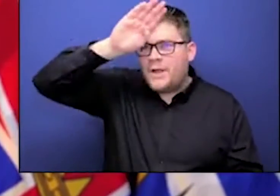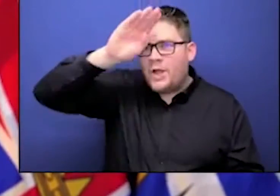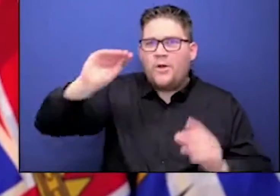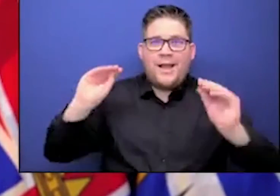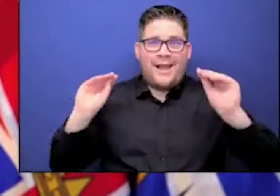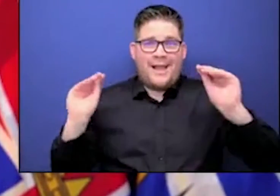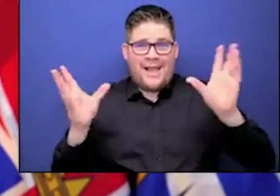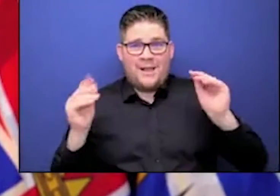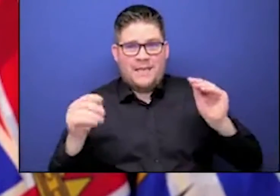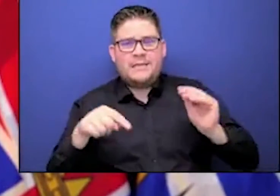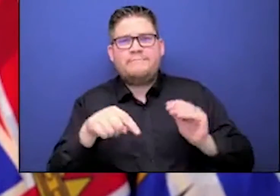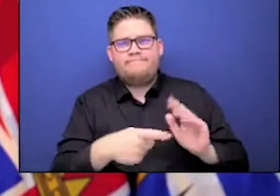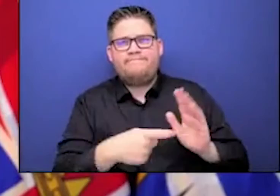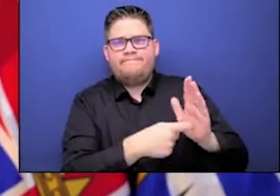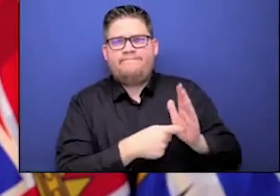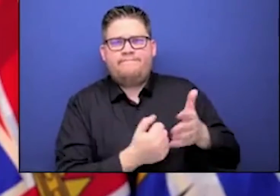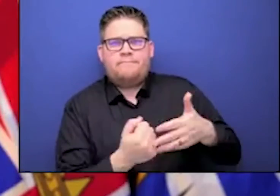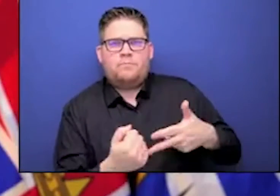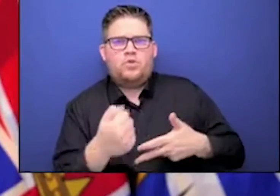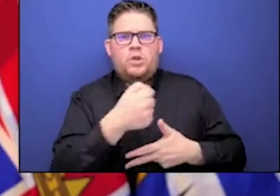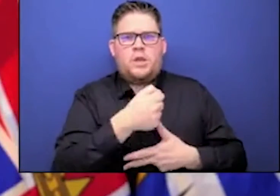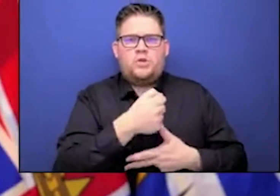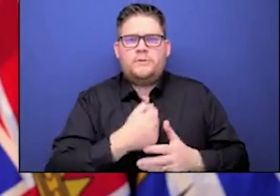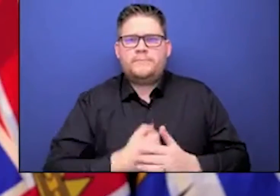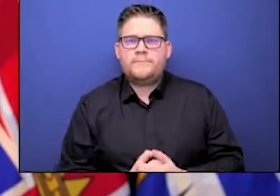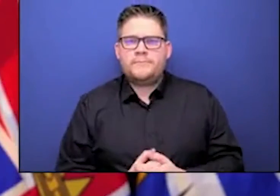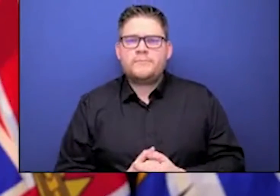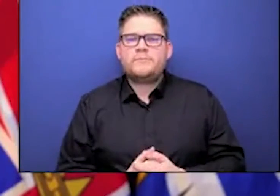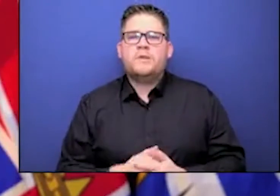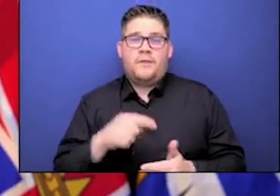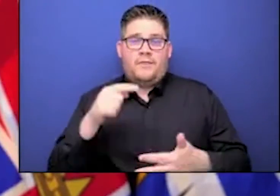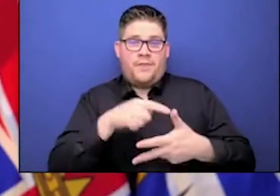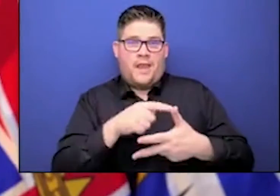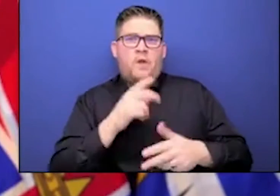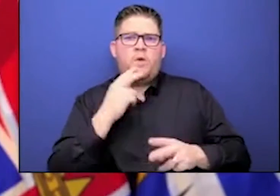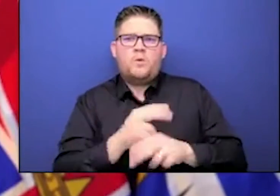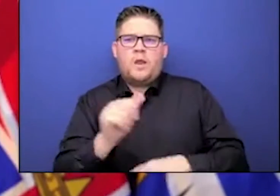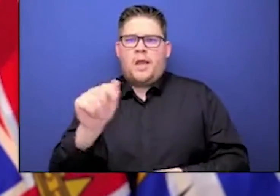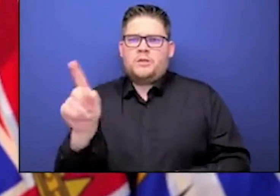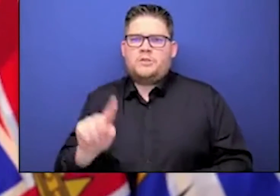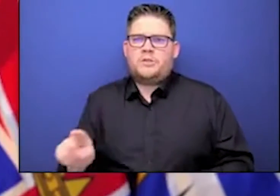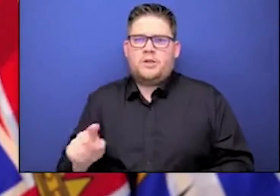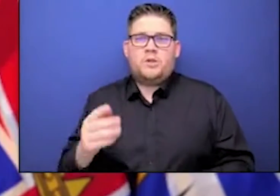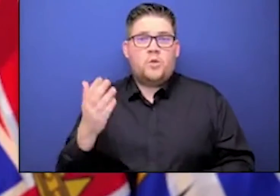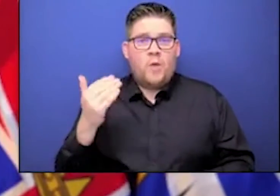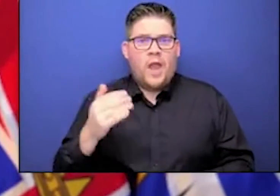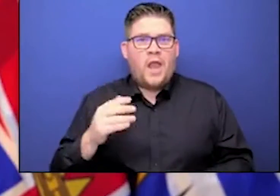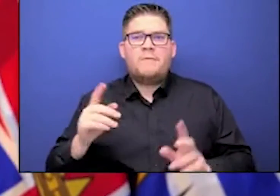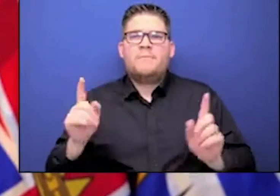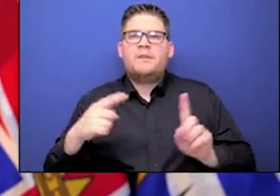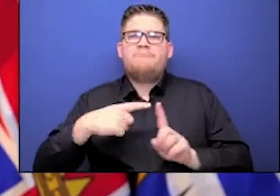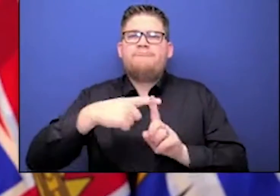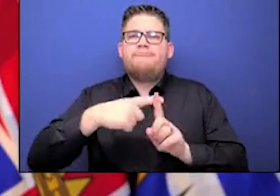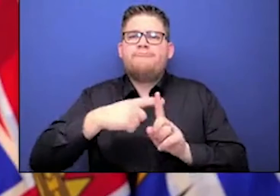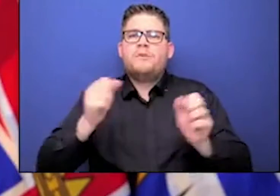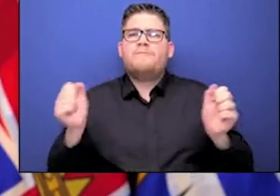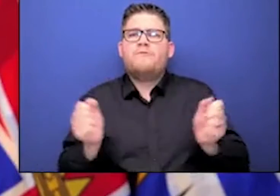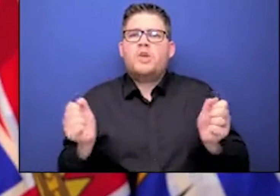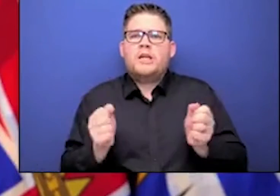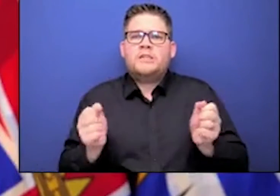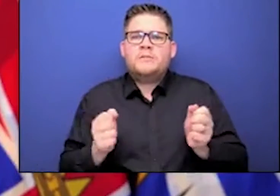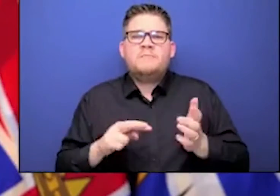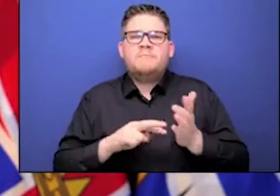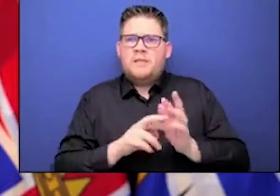AstraZeneca will be the one that we'll focus on because it's fridge stable, which means we can be much more agile in how we're able to get it to